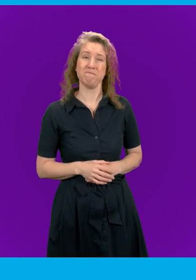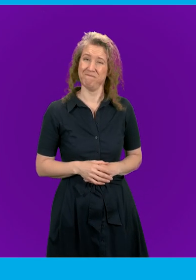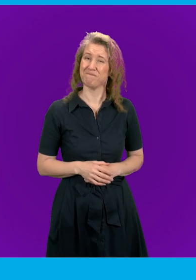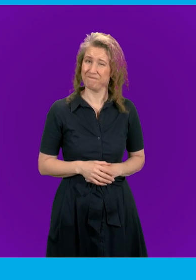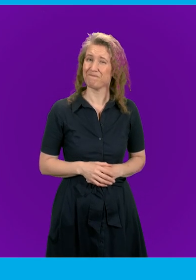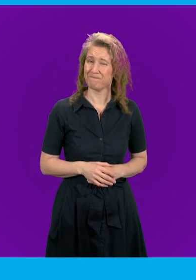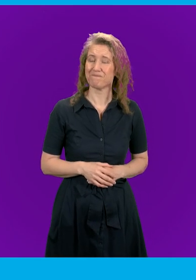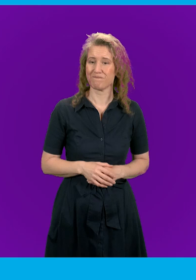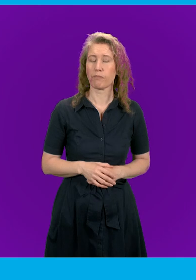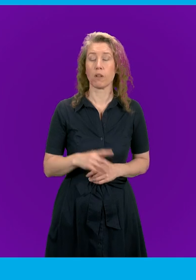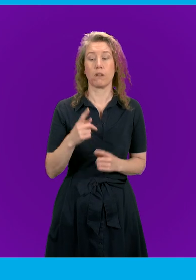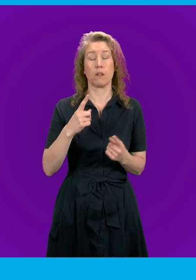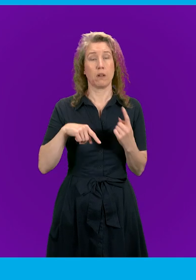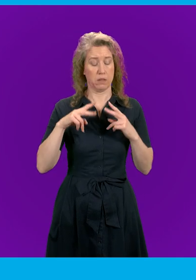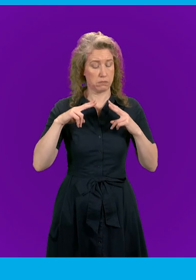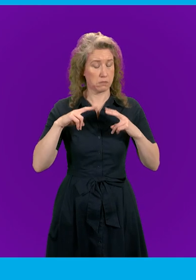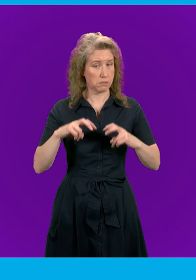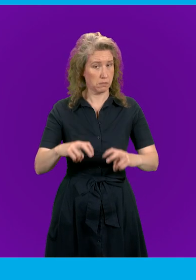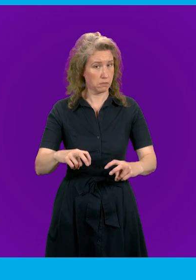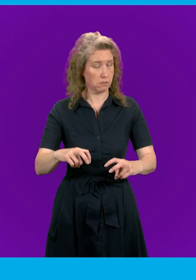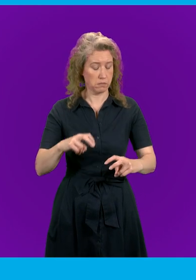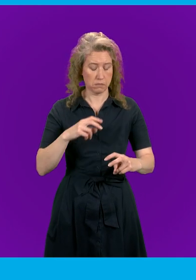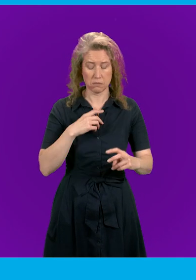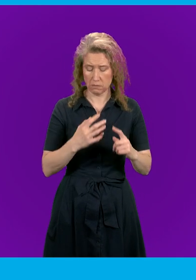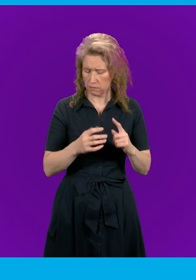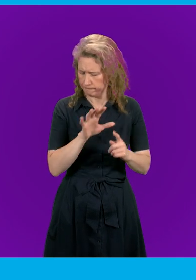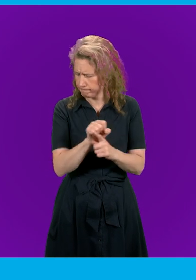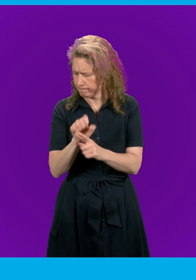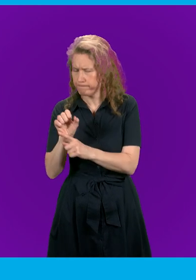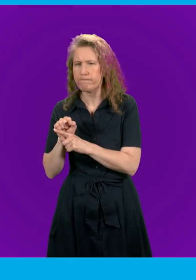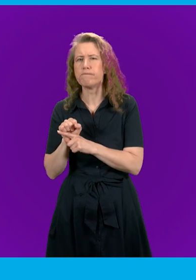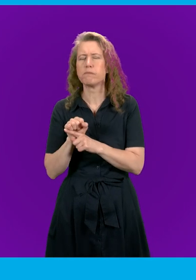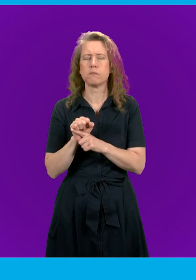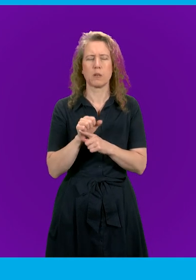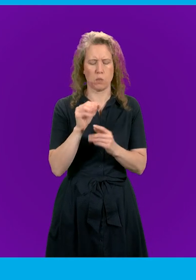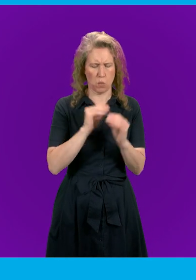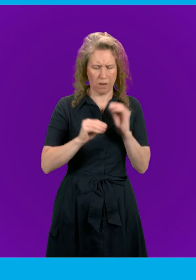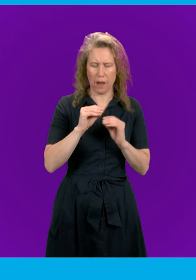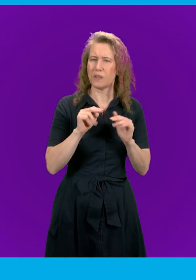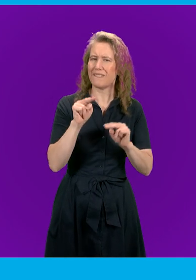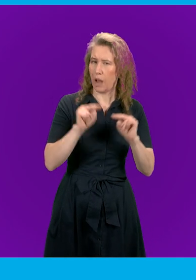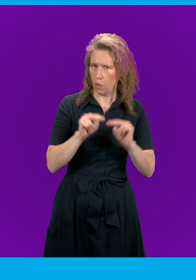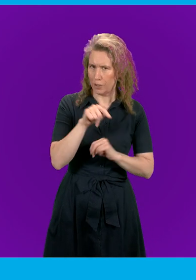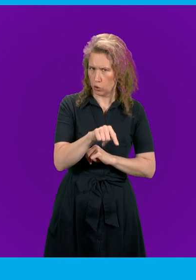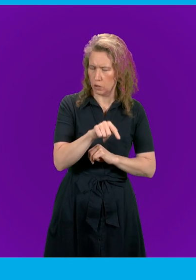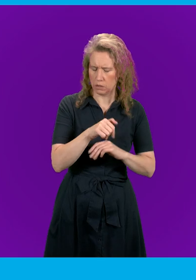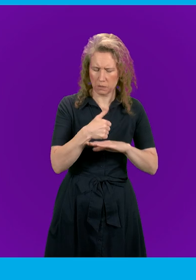Yeah, I mean, what we know from the results of the baseline evaluation is